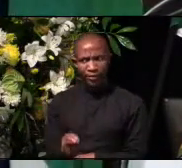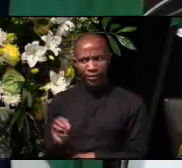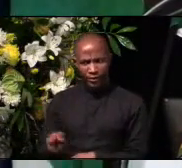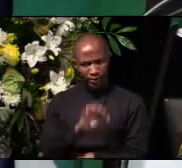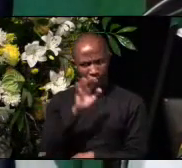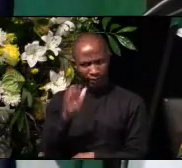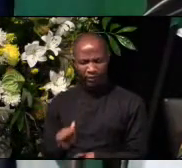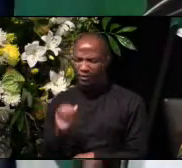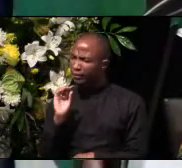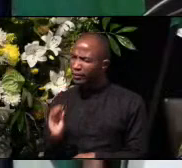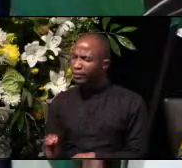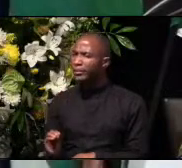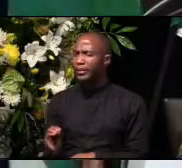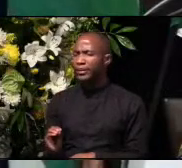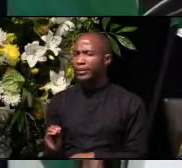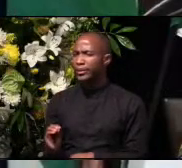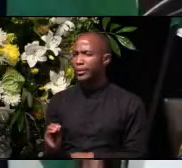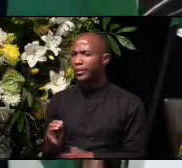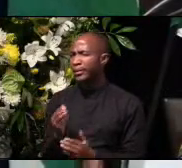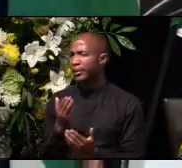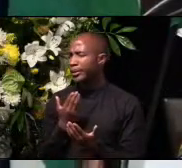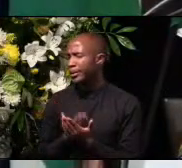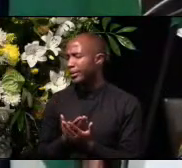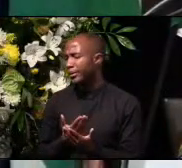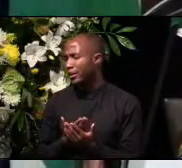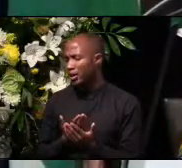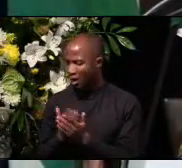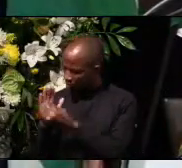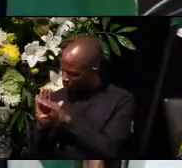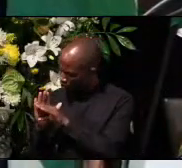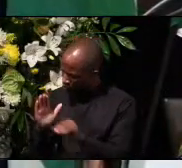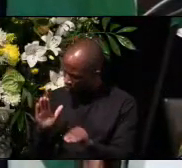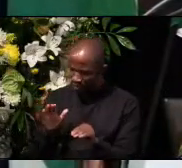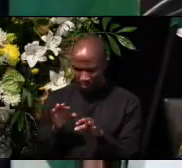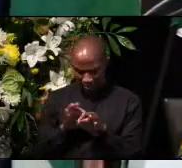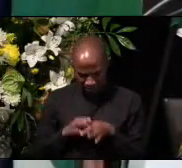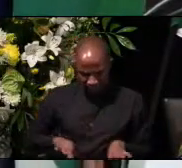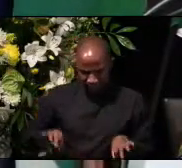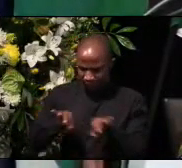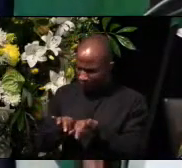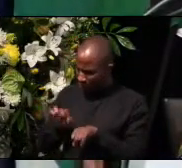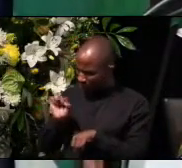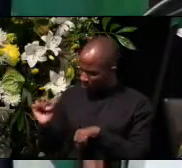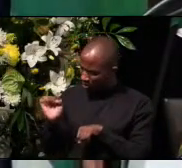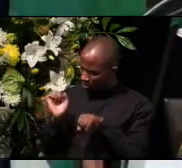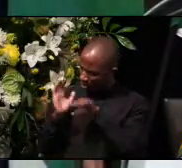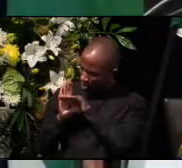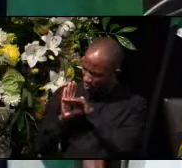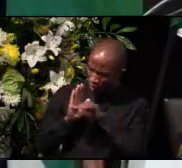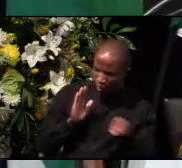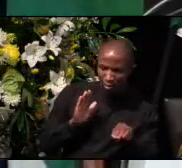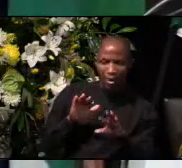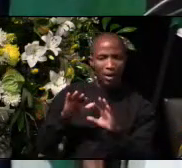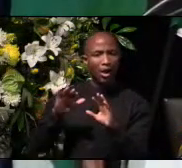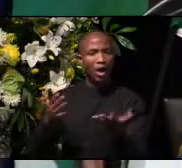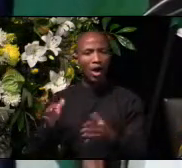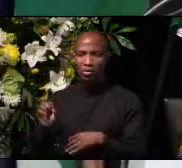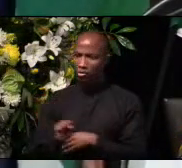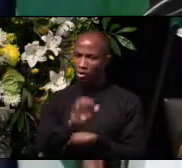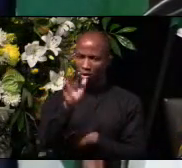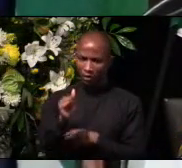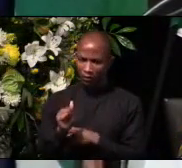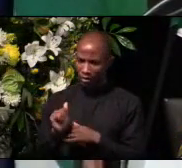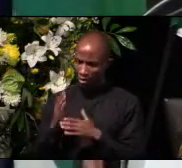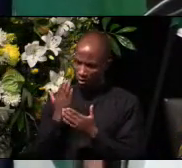that can come and emulate the values of Moses Cortana that will unite this country that will speak